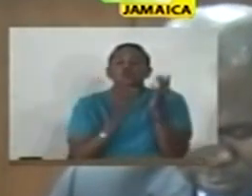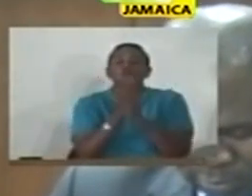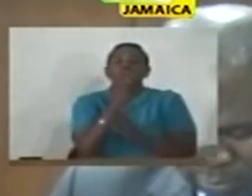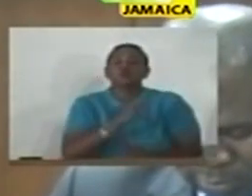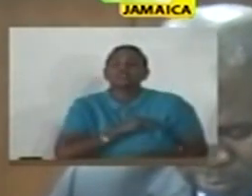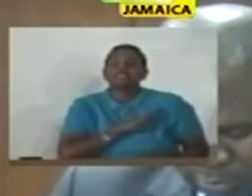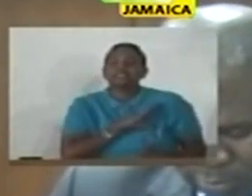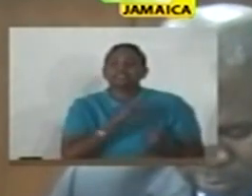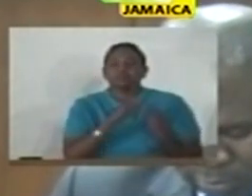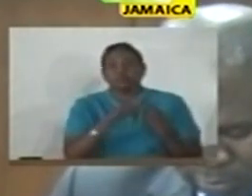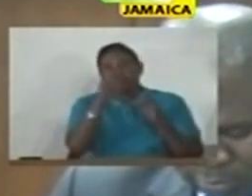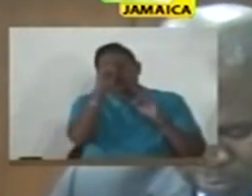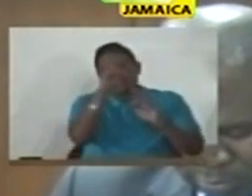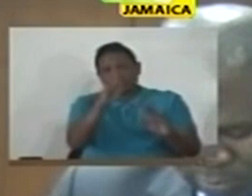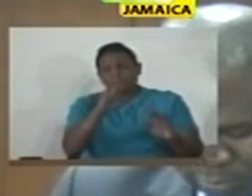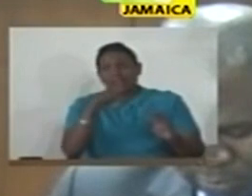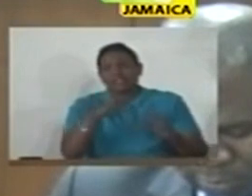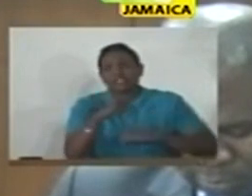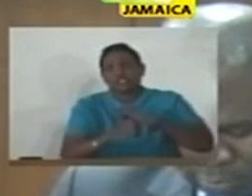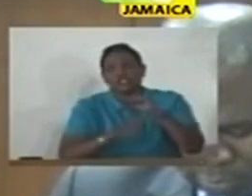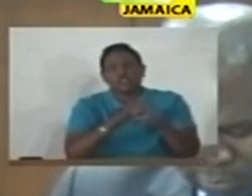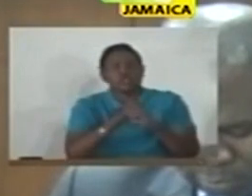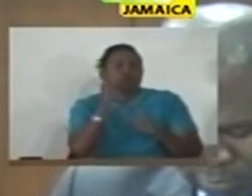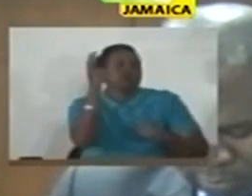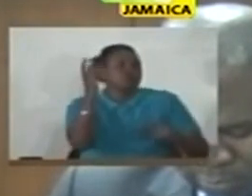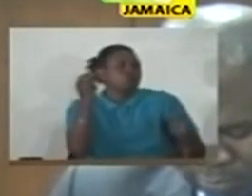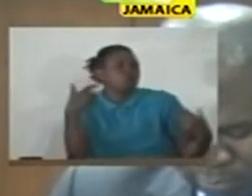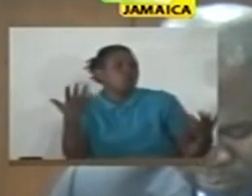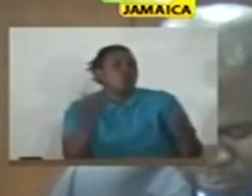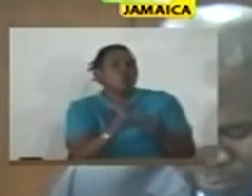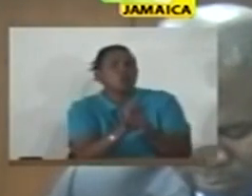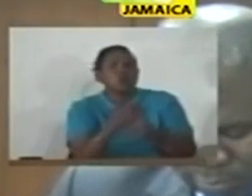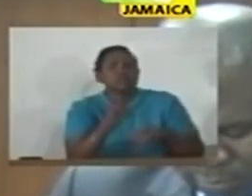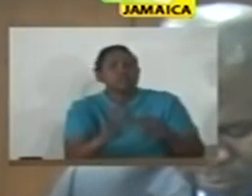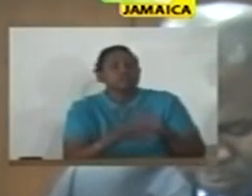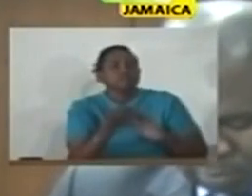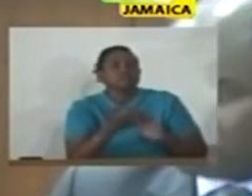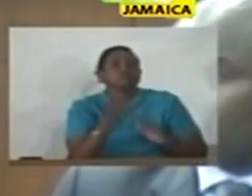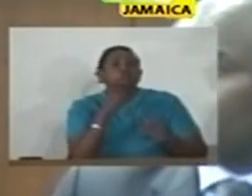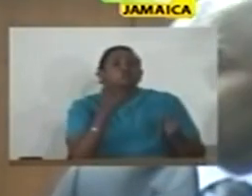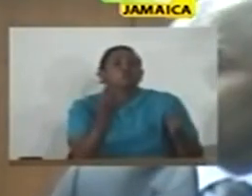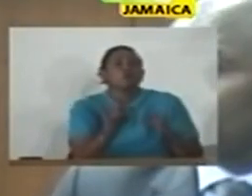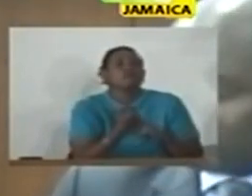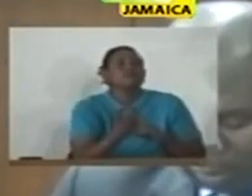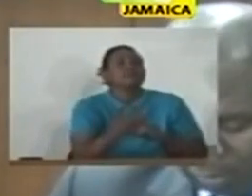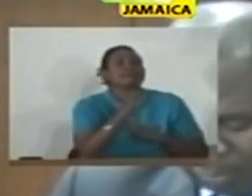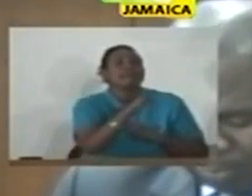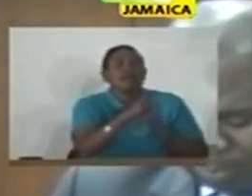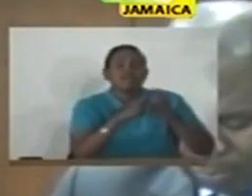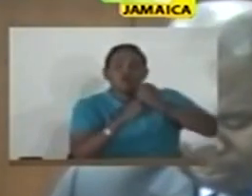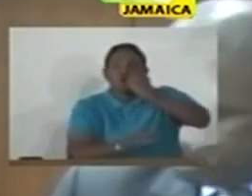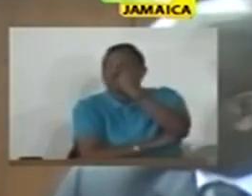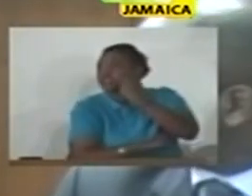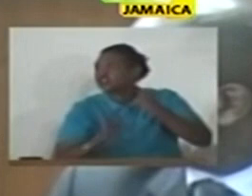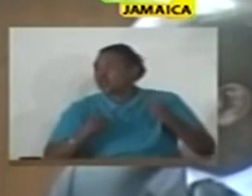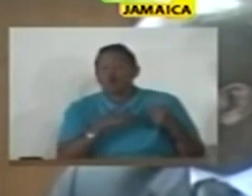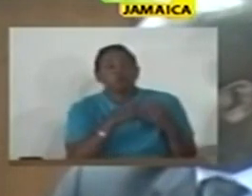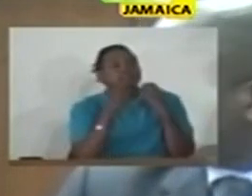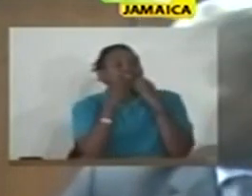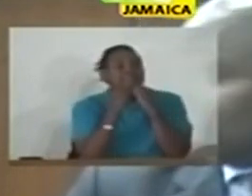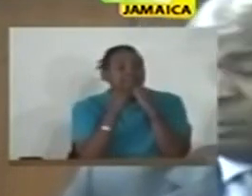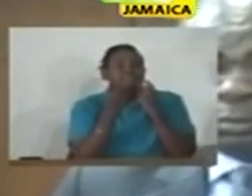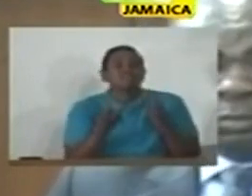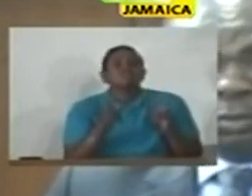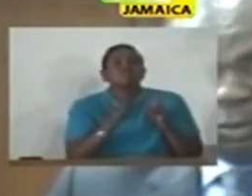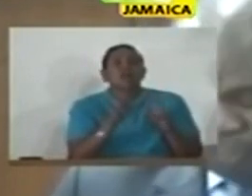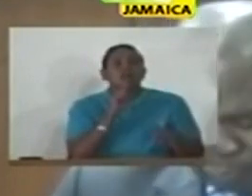and respect. This year, Mr. Speaker, the work continues by building on that foundation as we safeguard the values